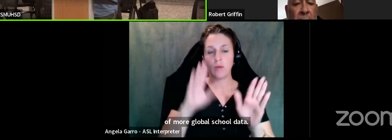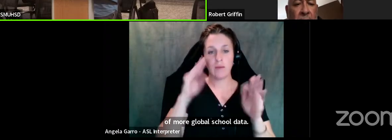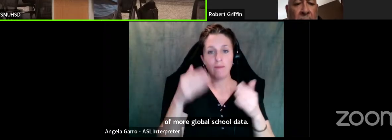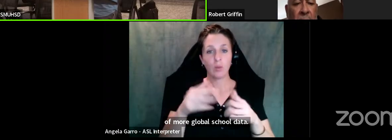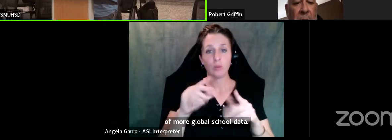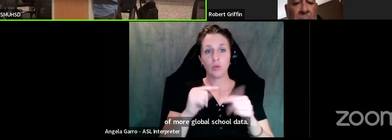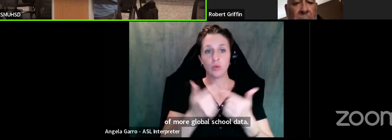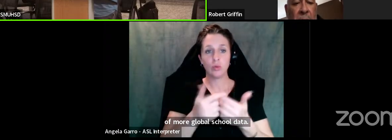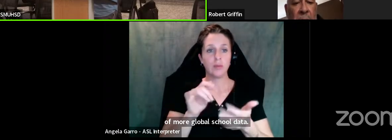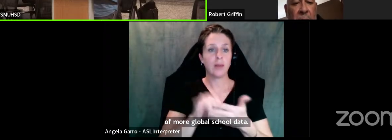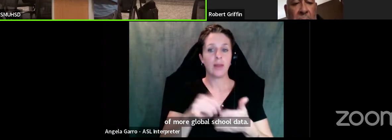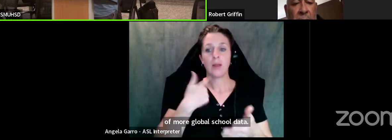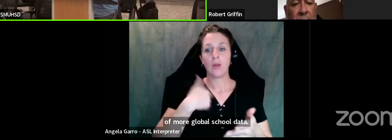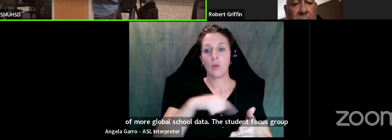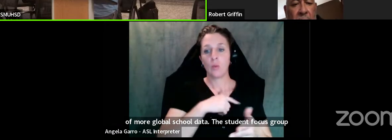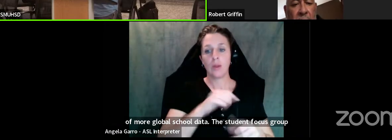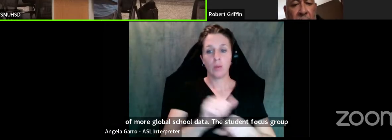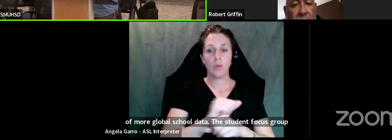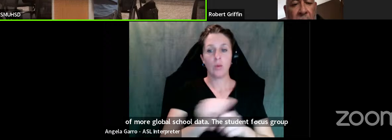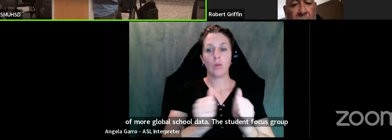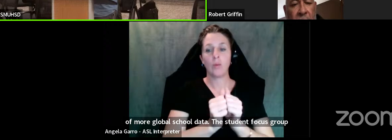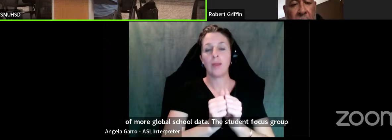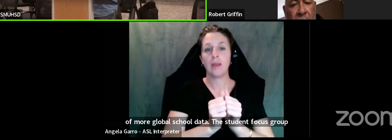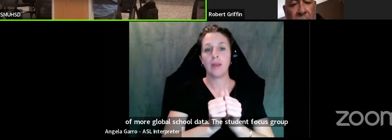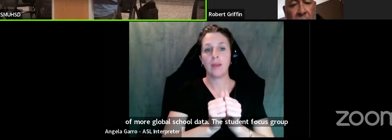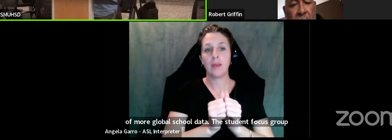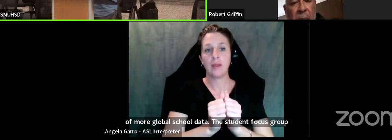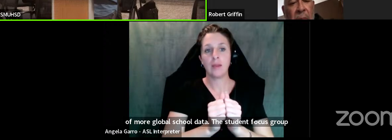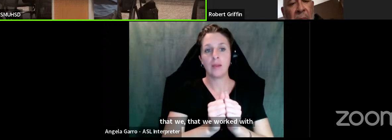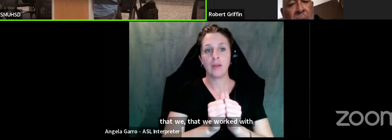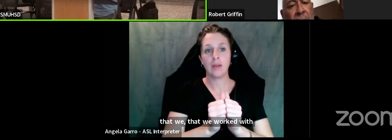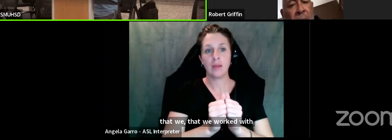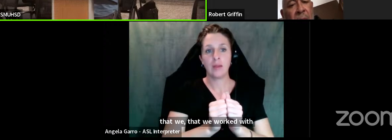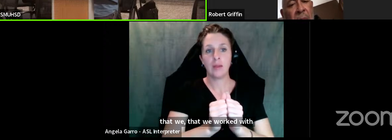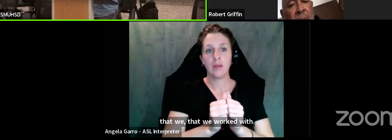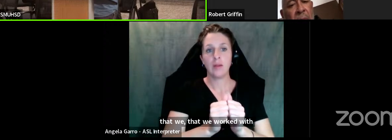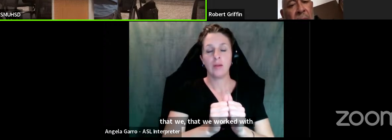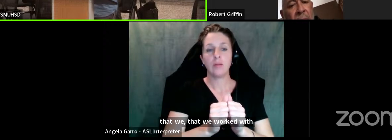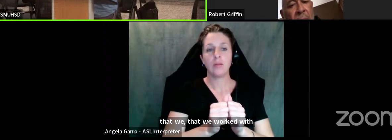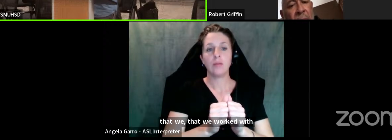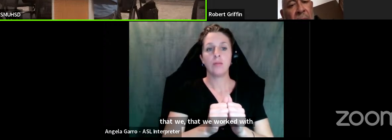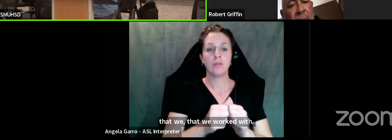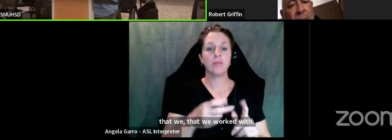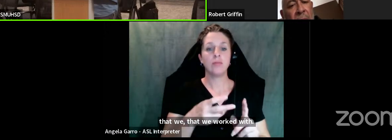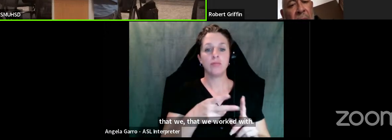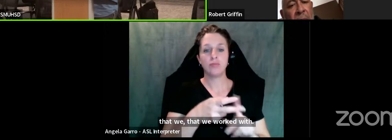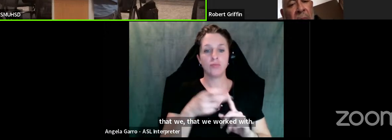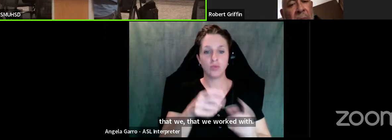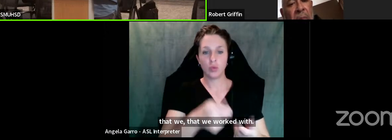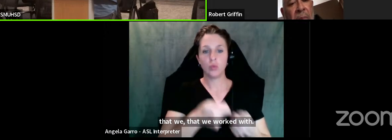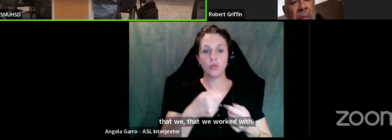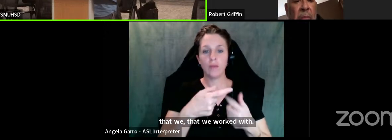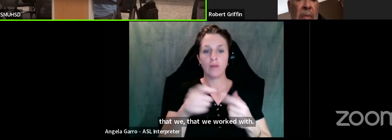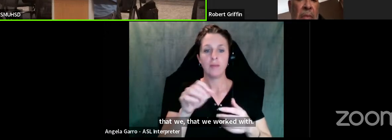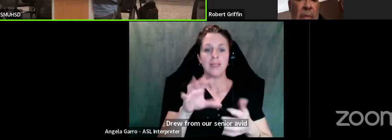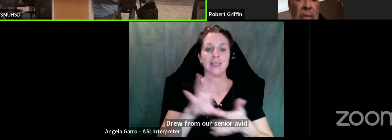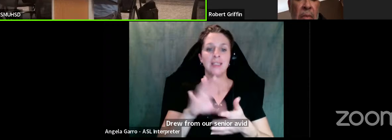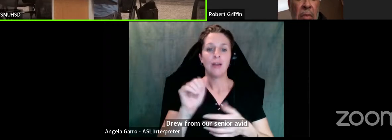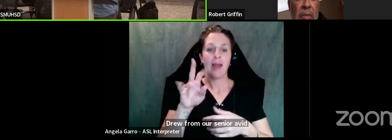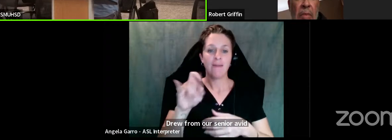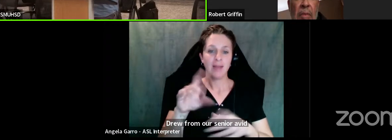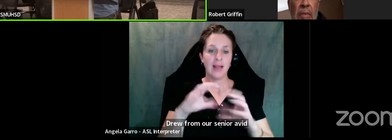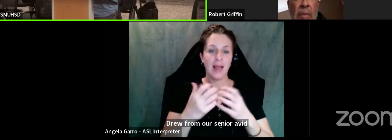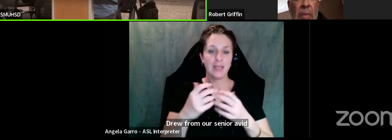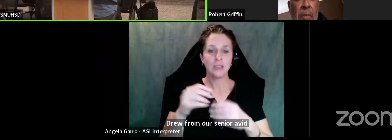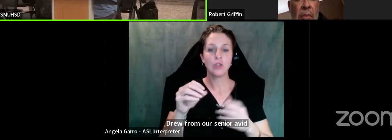we worked with drew from our senior AVID classes, the Student Equity Council at